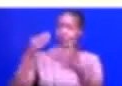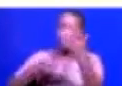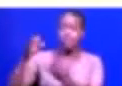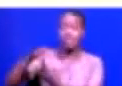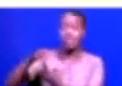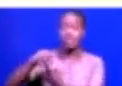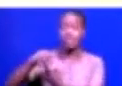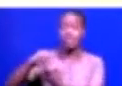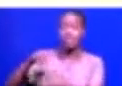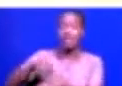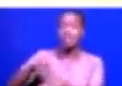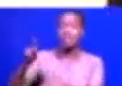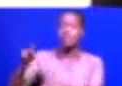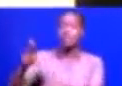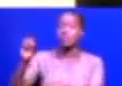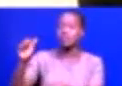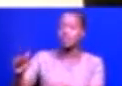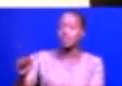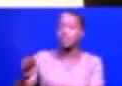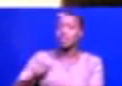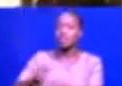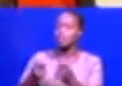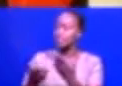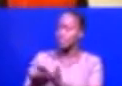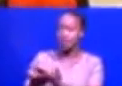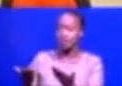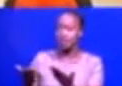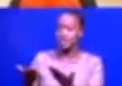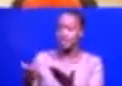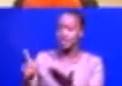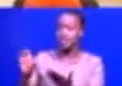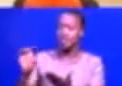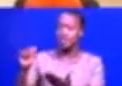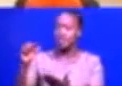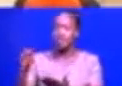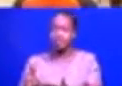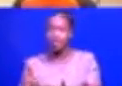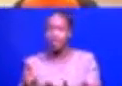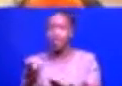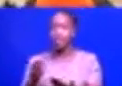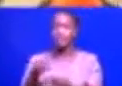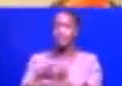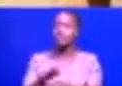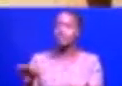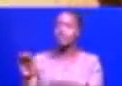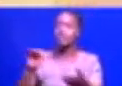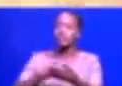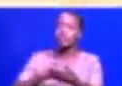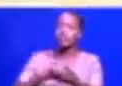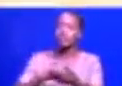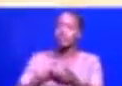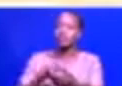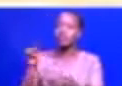champions at the KUSA games, and when they come to the league, they lose. Sometimes they want to defend their names at the league, at the Federation League, and